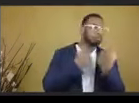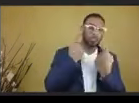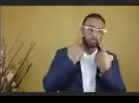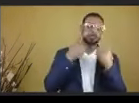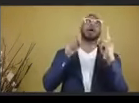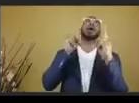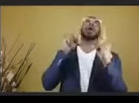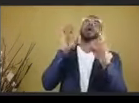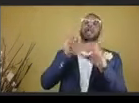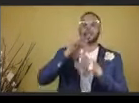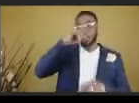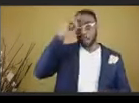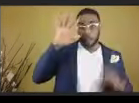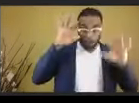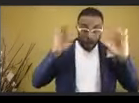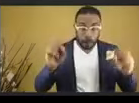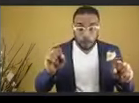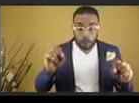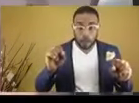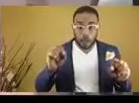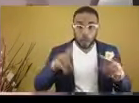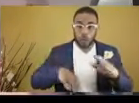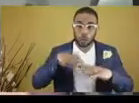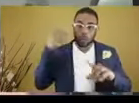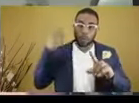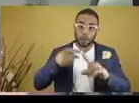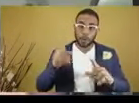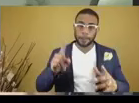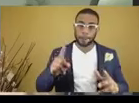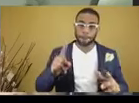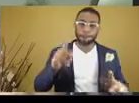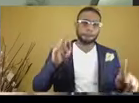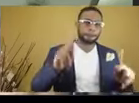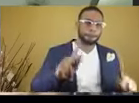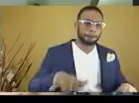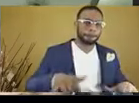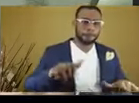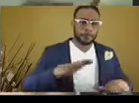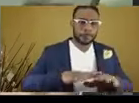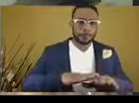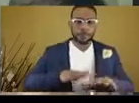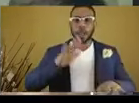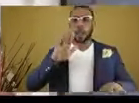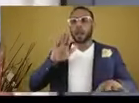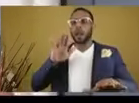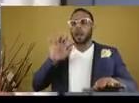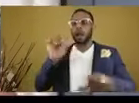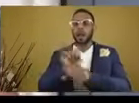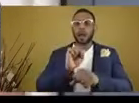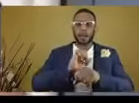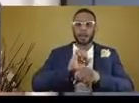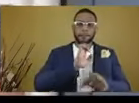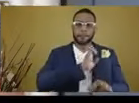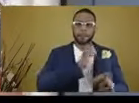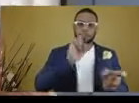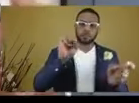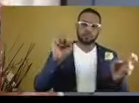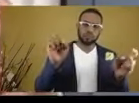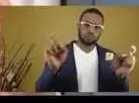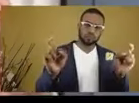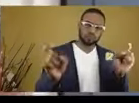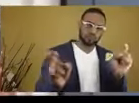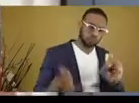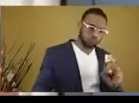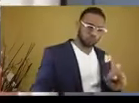electing a Black president, to the point where people took their foot off the gas. The energy changed, where it